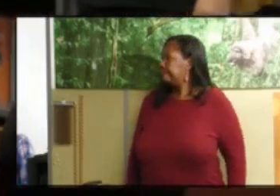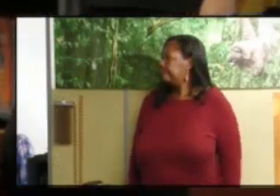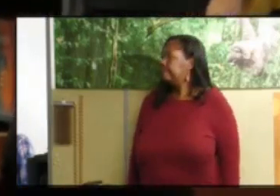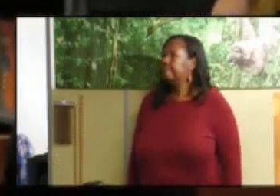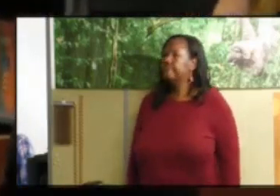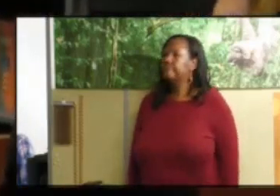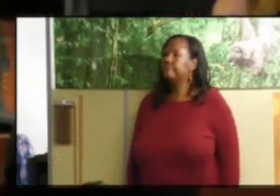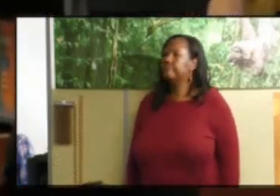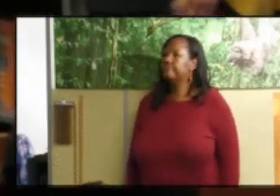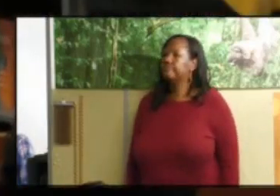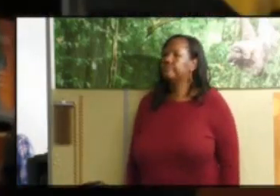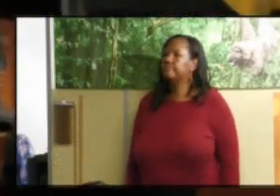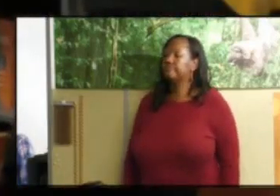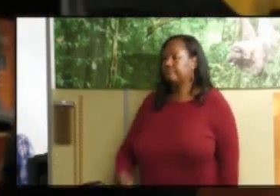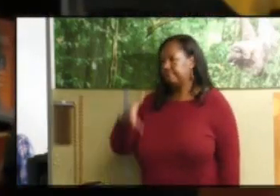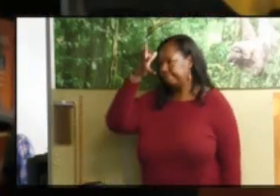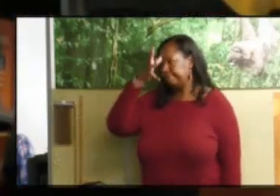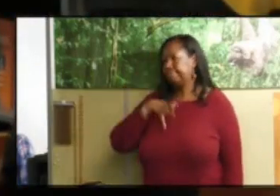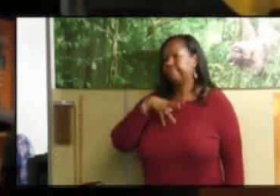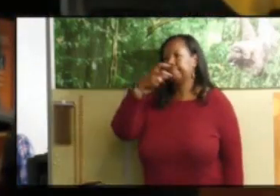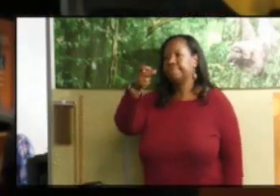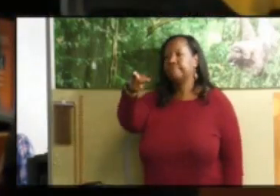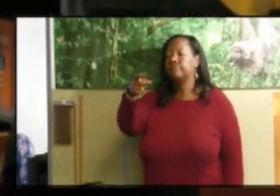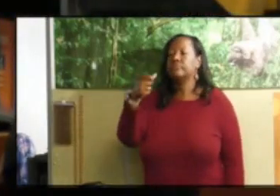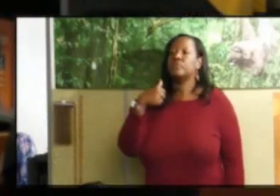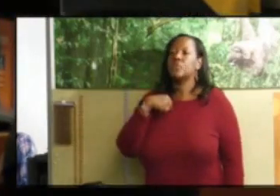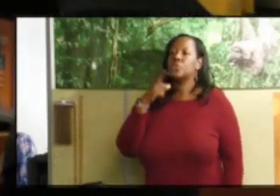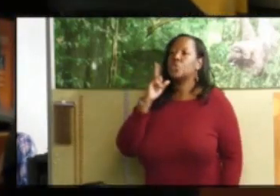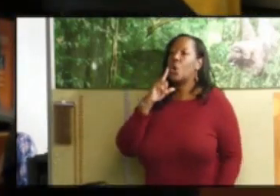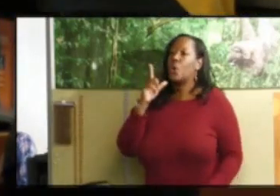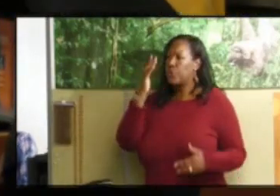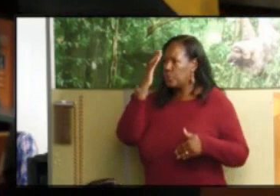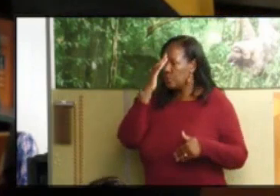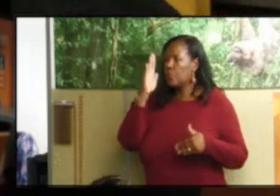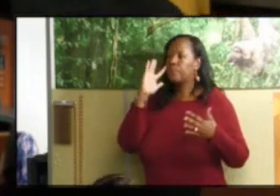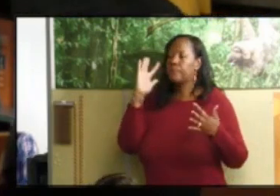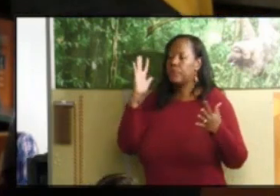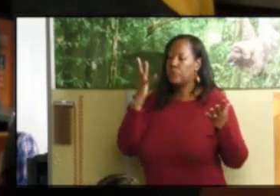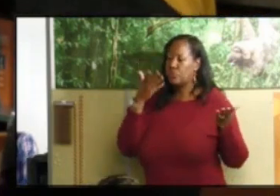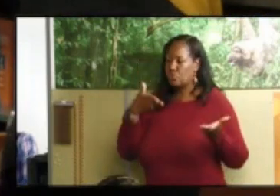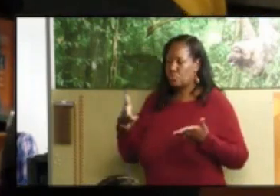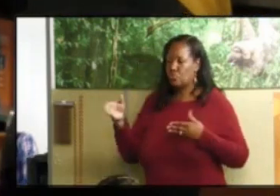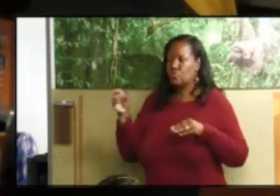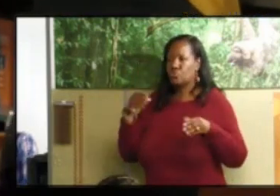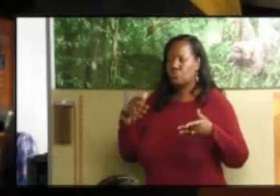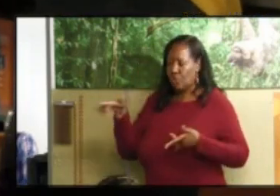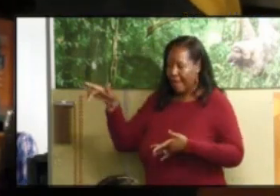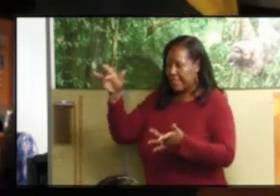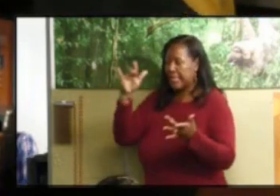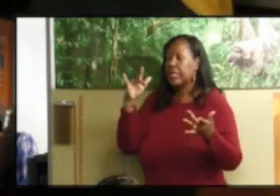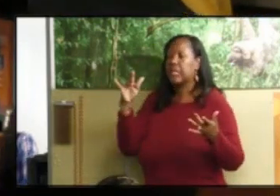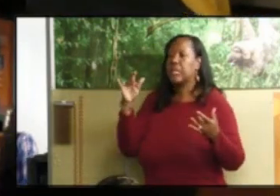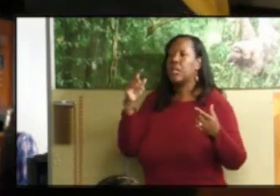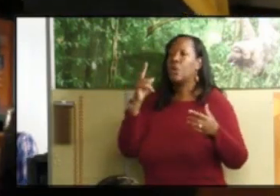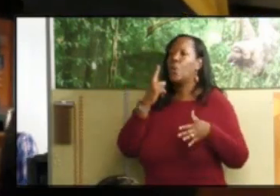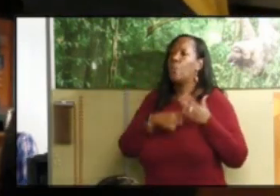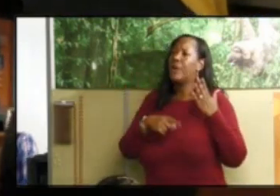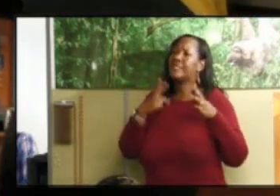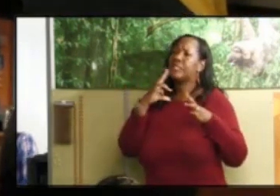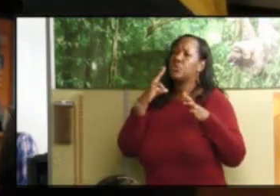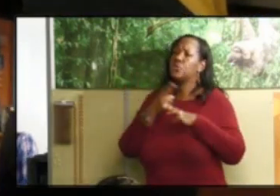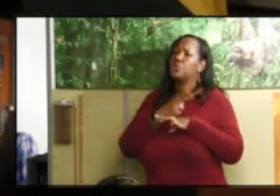Yes. With the nature that this was going to be traveling, you would go to lots of different spaces. What did you view